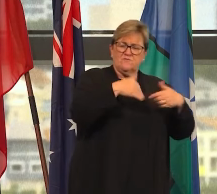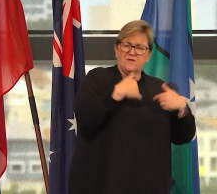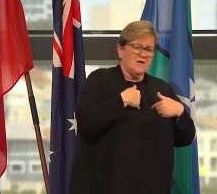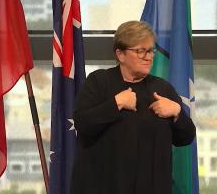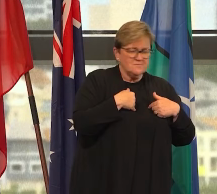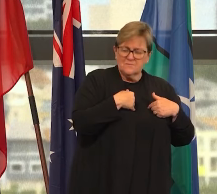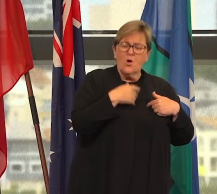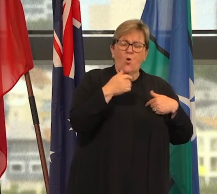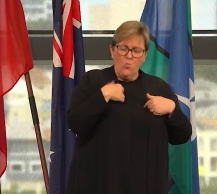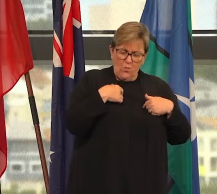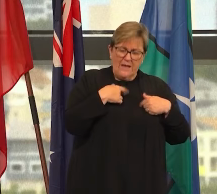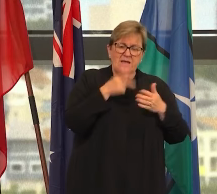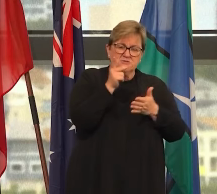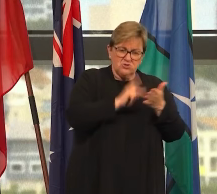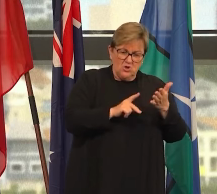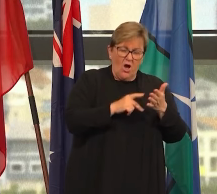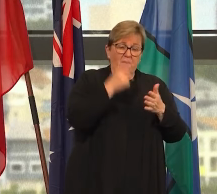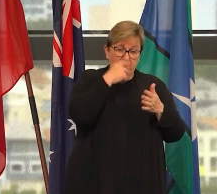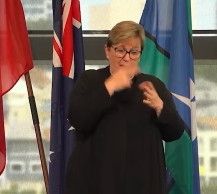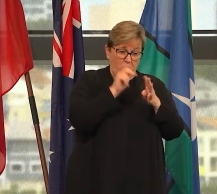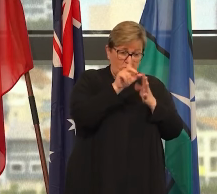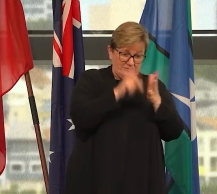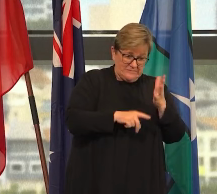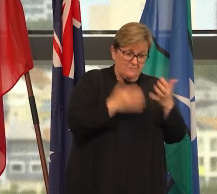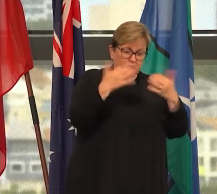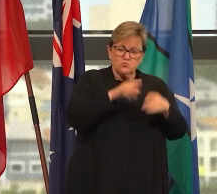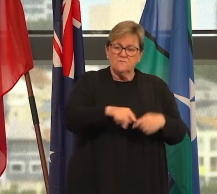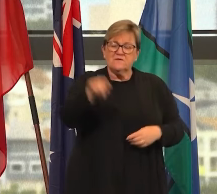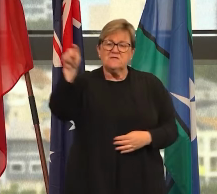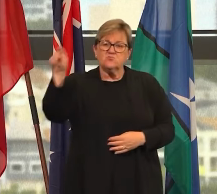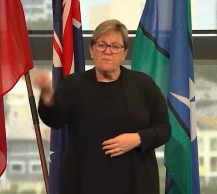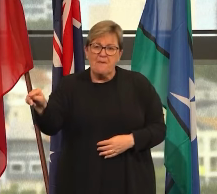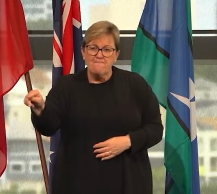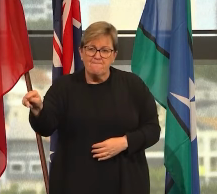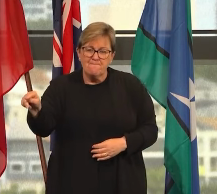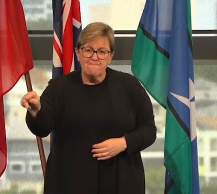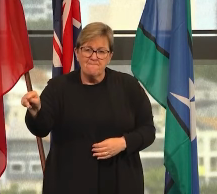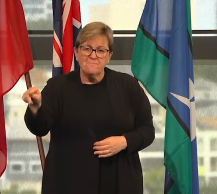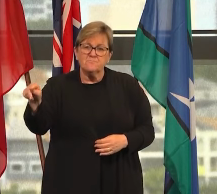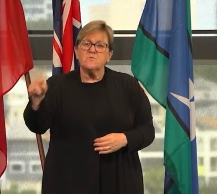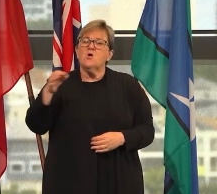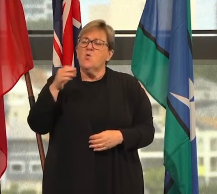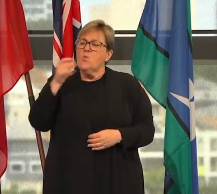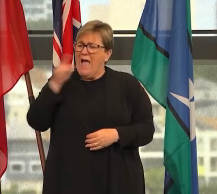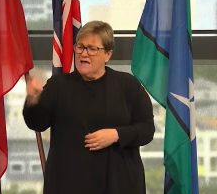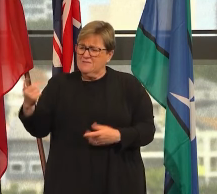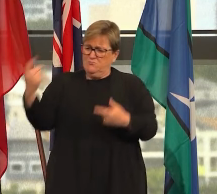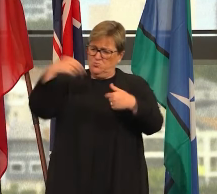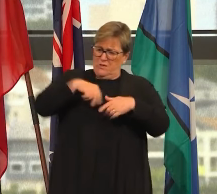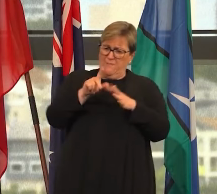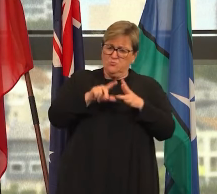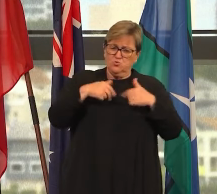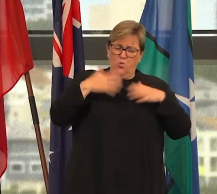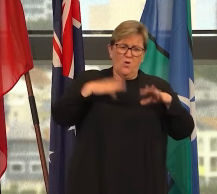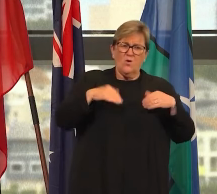But we have to start challenging society and the community, and we all can do that now. We don't have to wait.